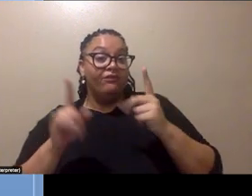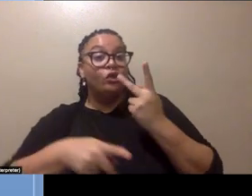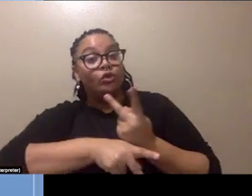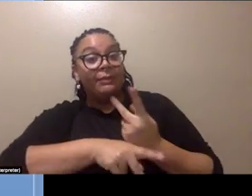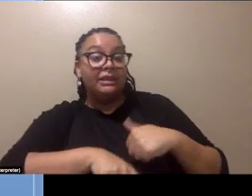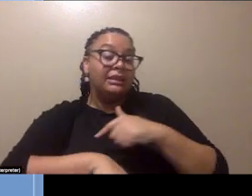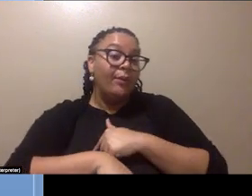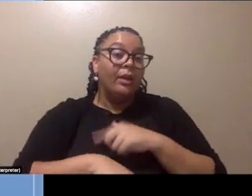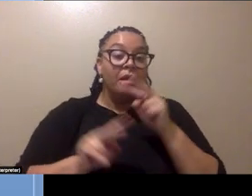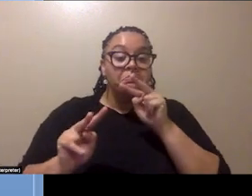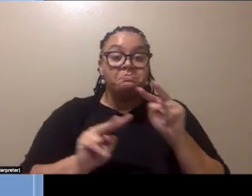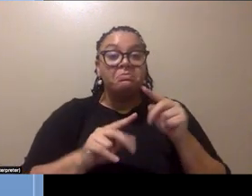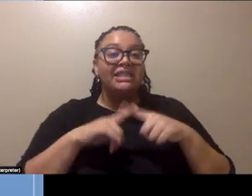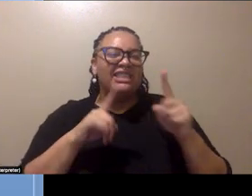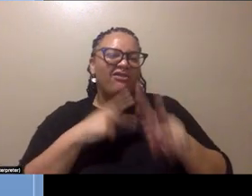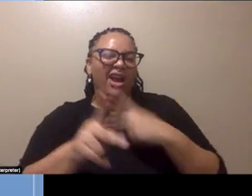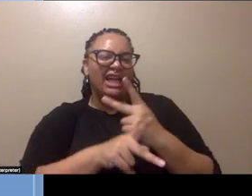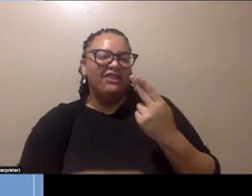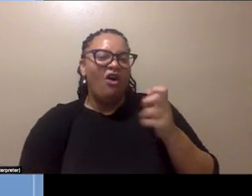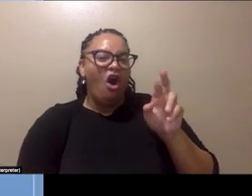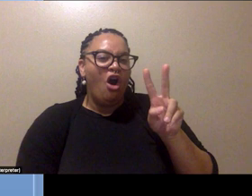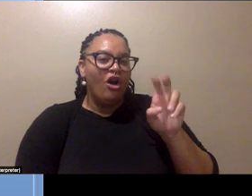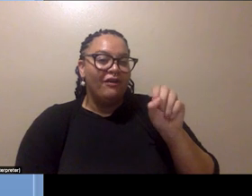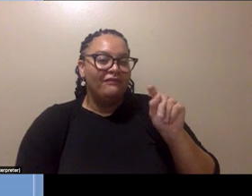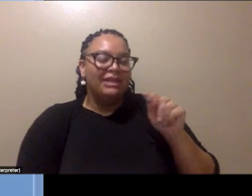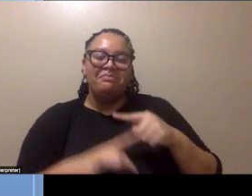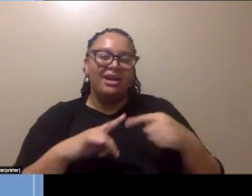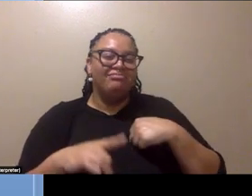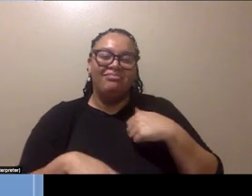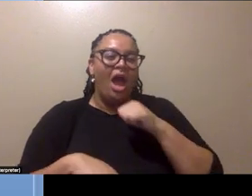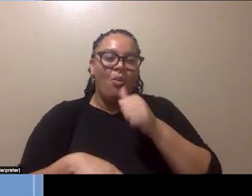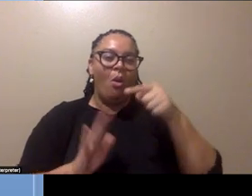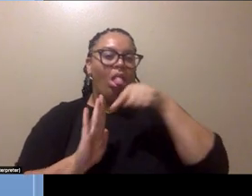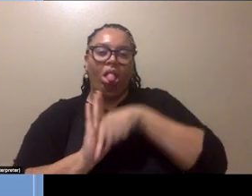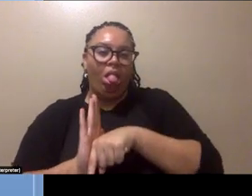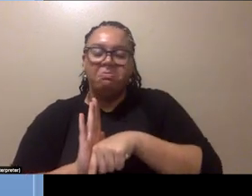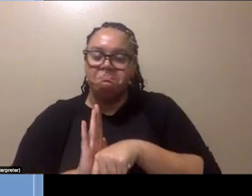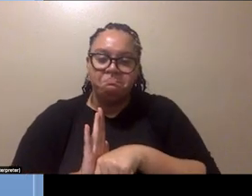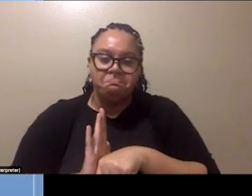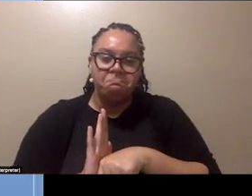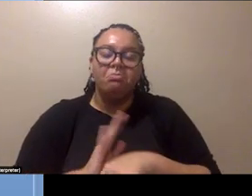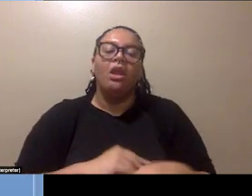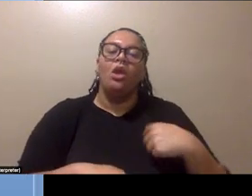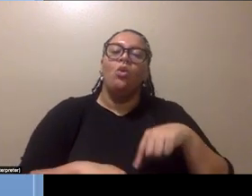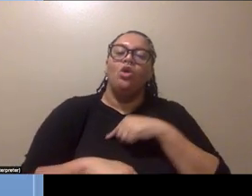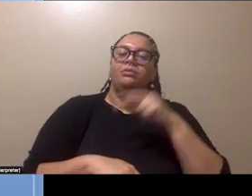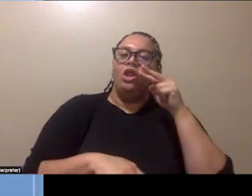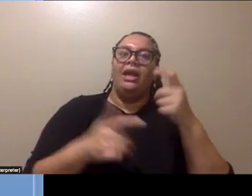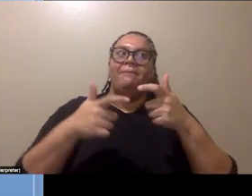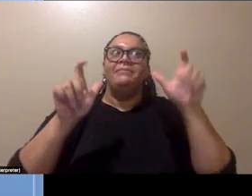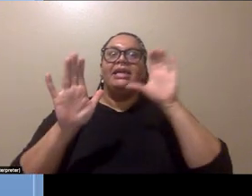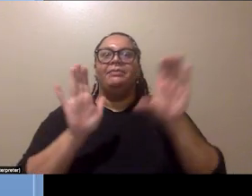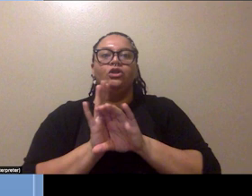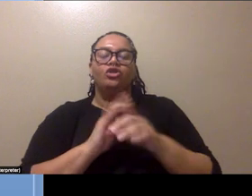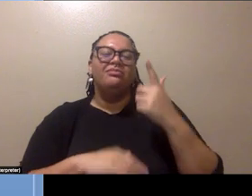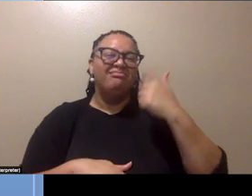different treatments that we looked at, so different types of harvest, but I won't be going into that amount of detail today. We'll just be